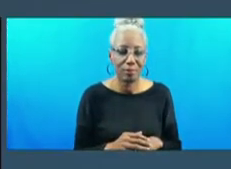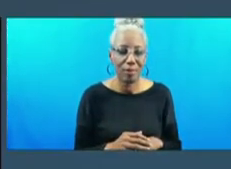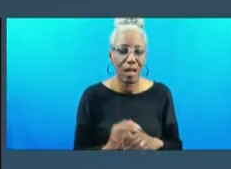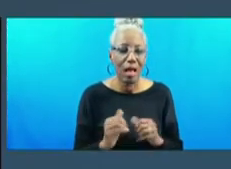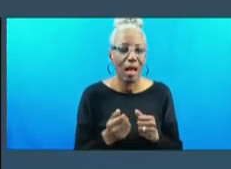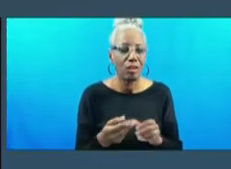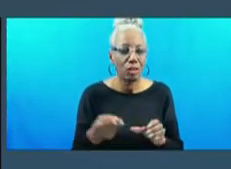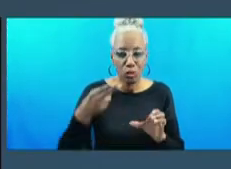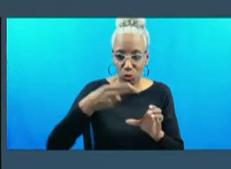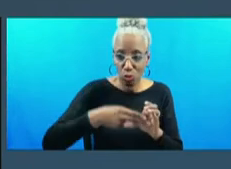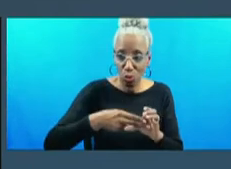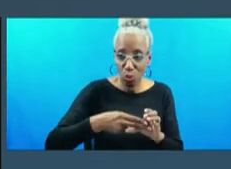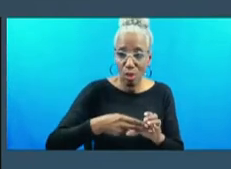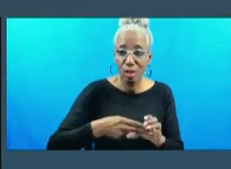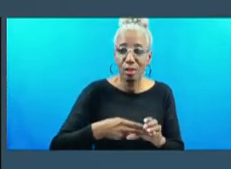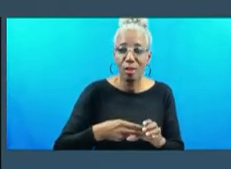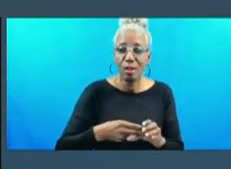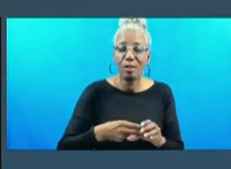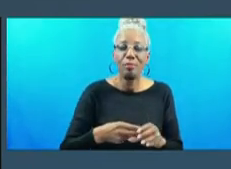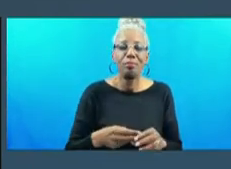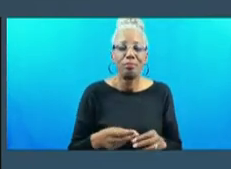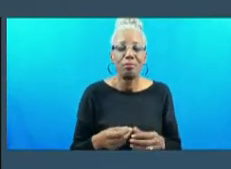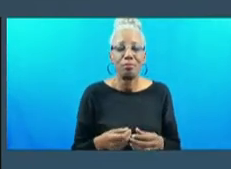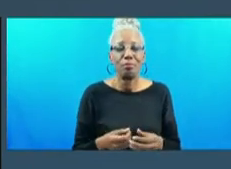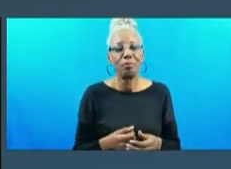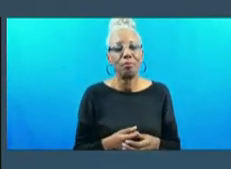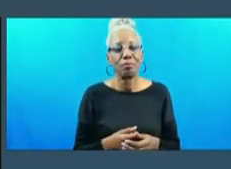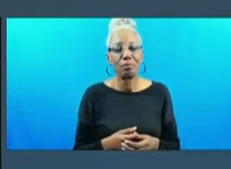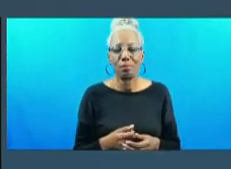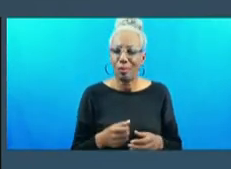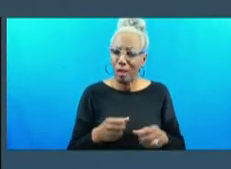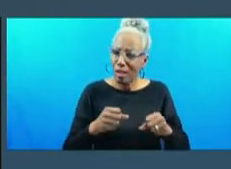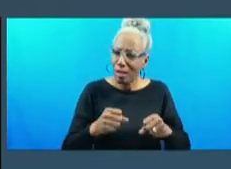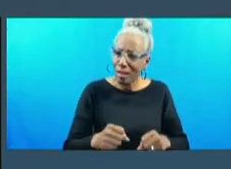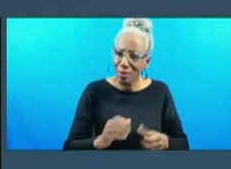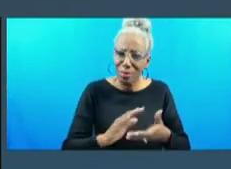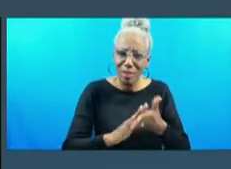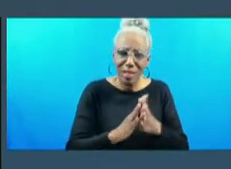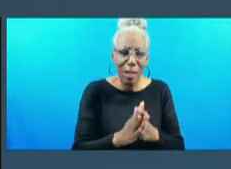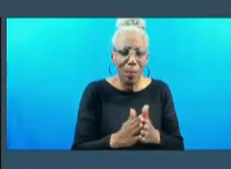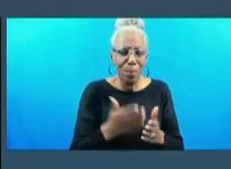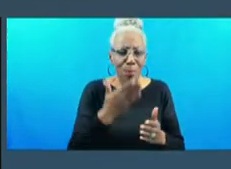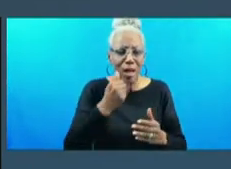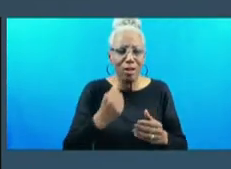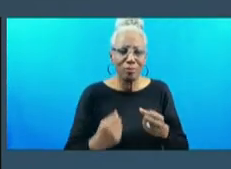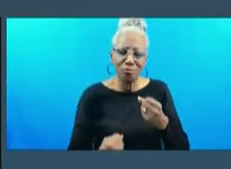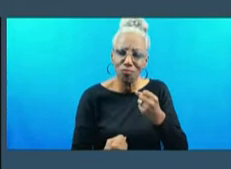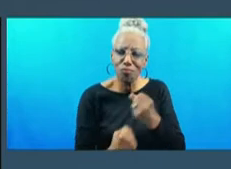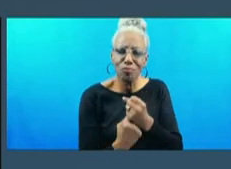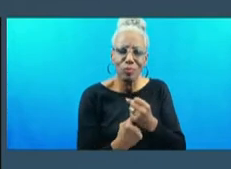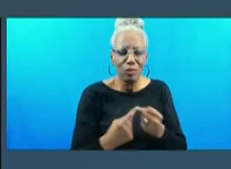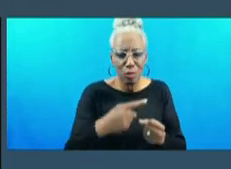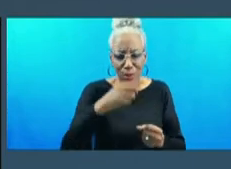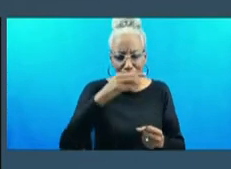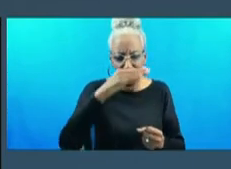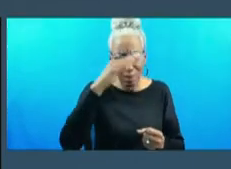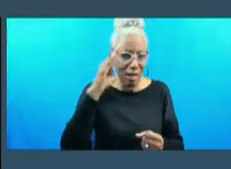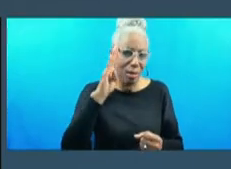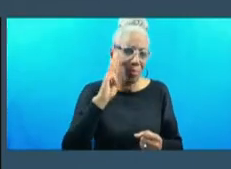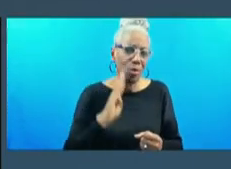forces with us so that we can be more and better advocate for Black, Brown, and poor students in Montgomery County.